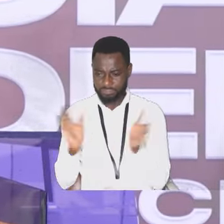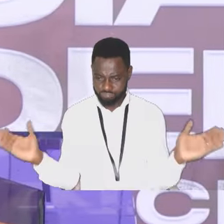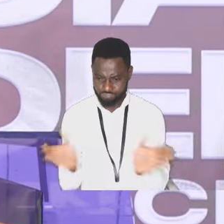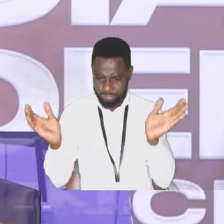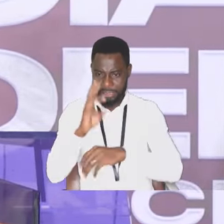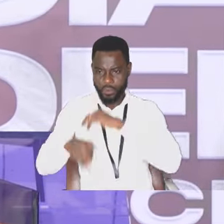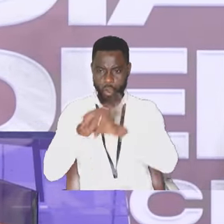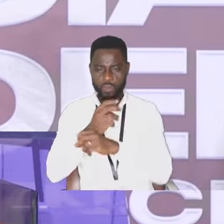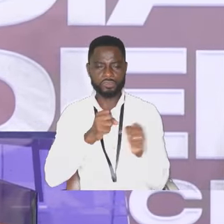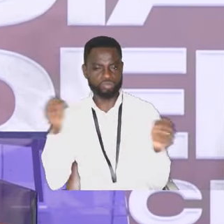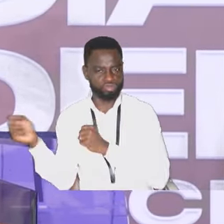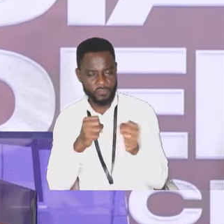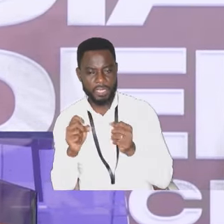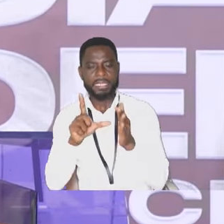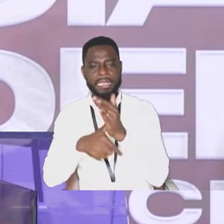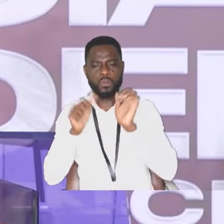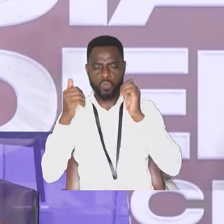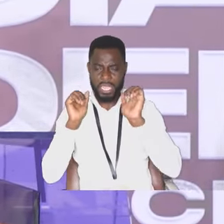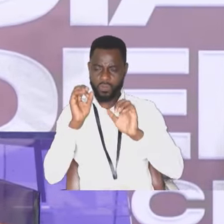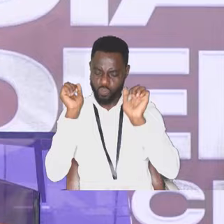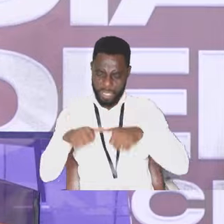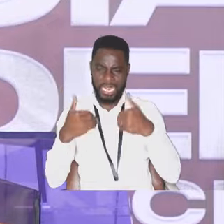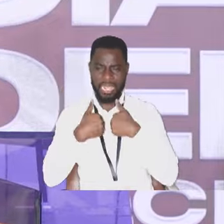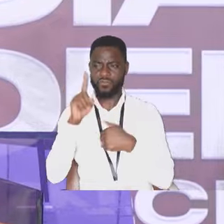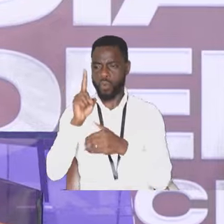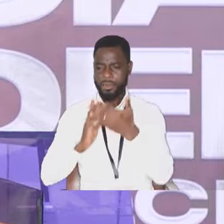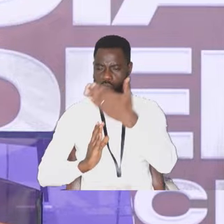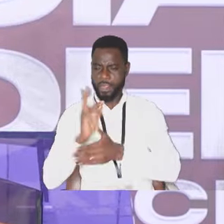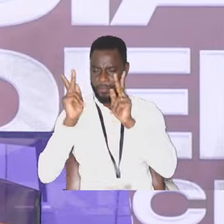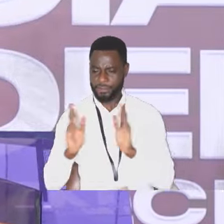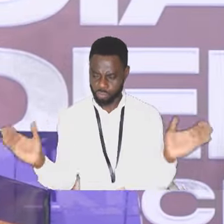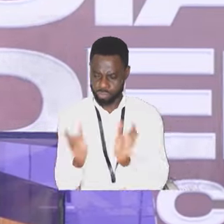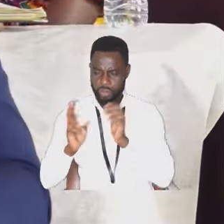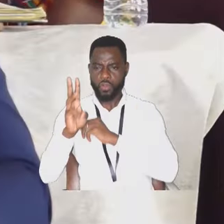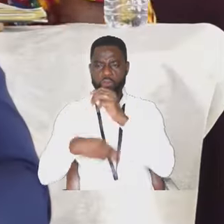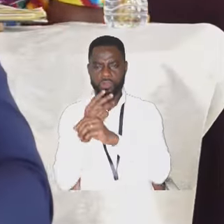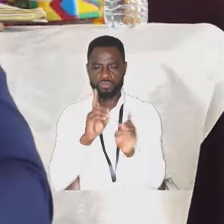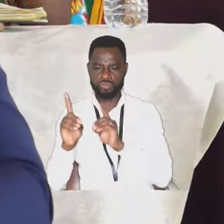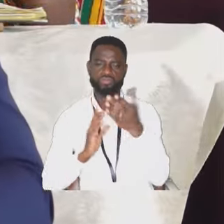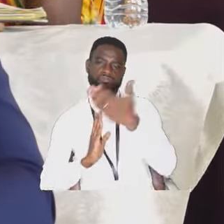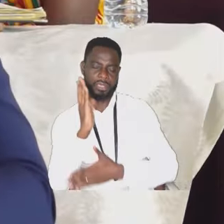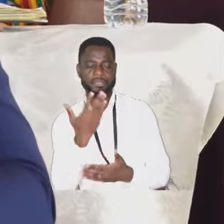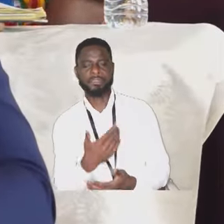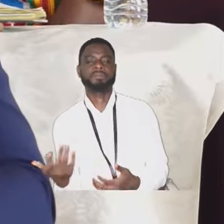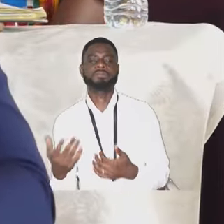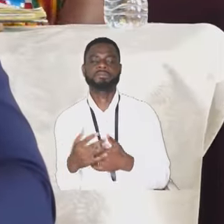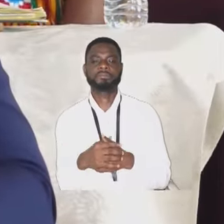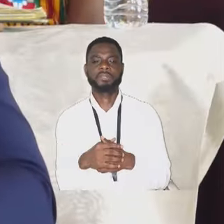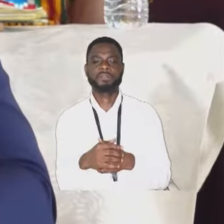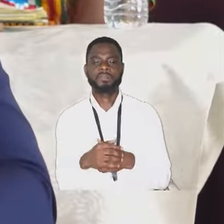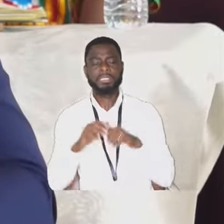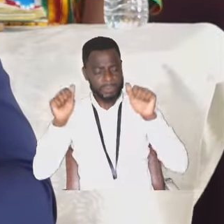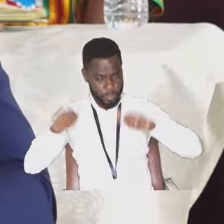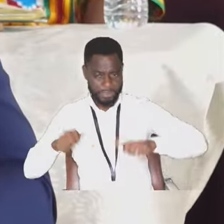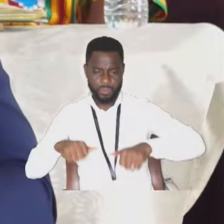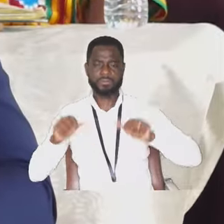battle, then we should have one righteous man that will be able to rally a whole community to do the right thing. It's possible. It's